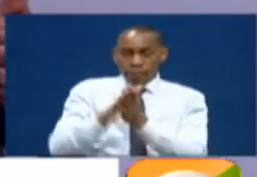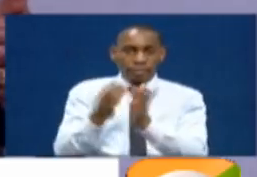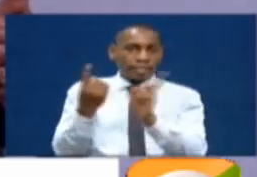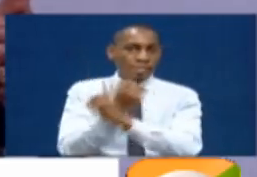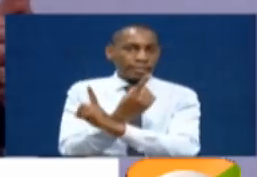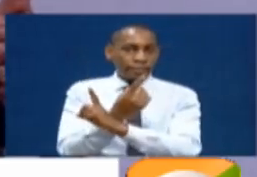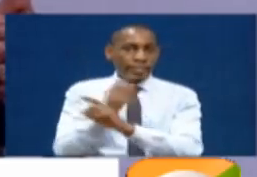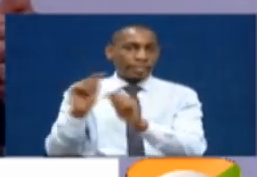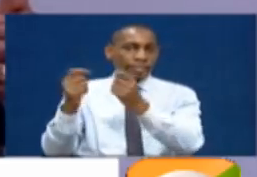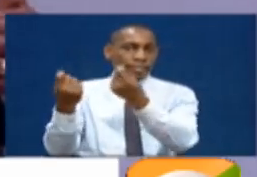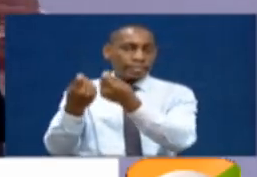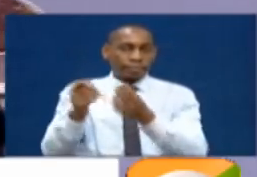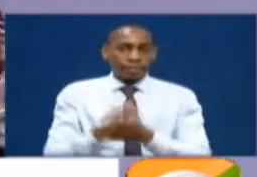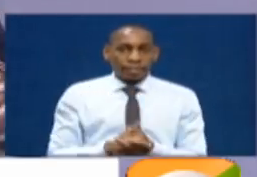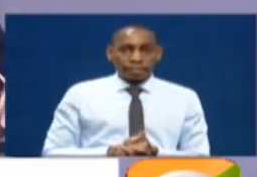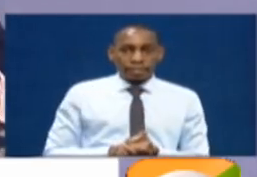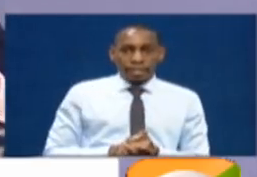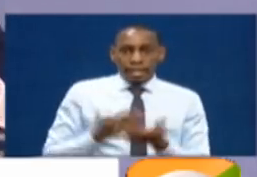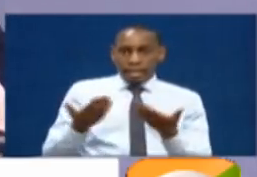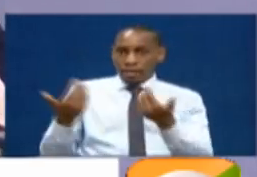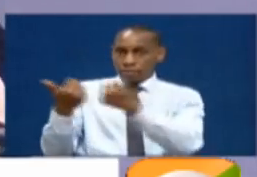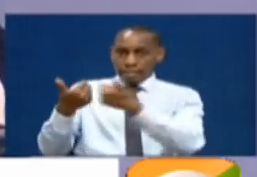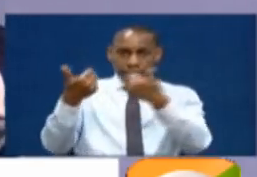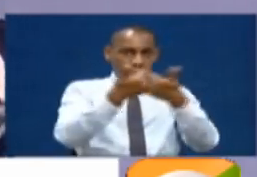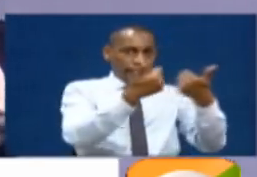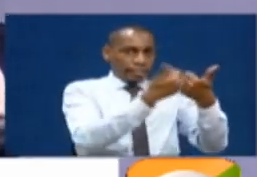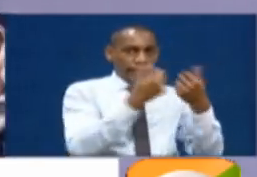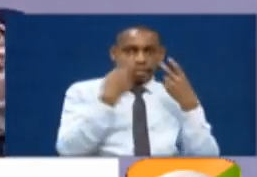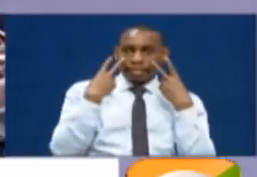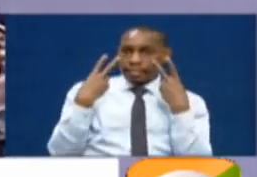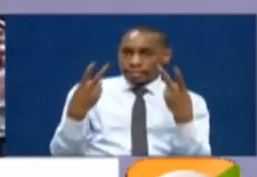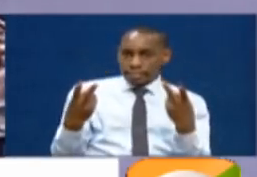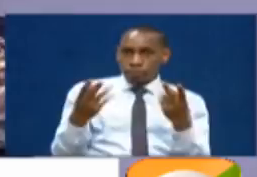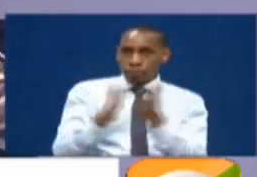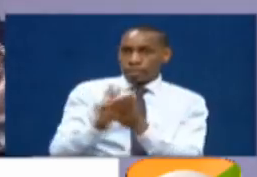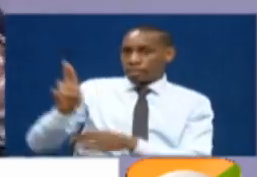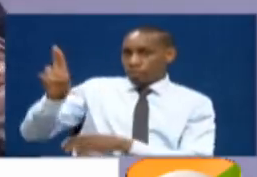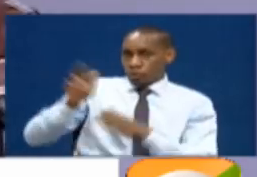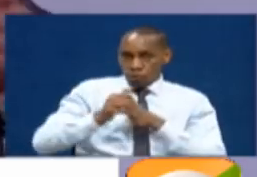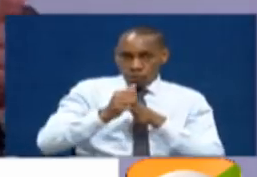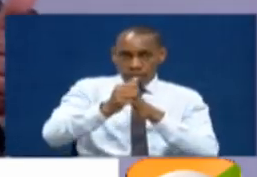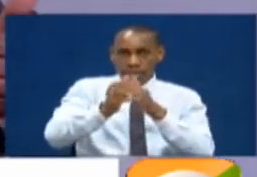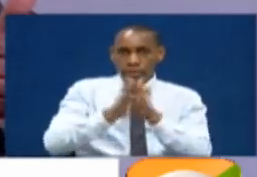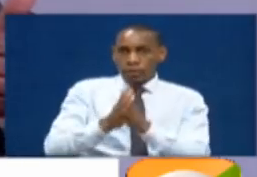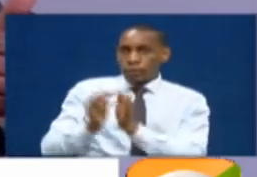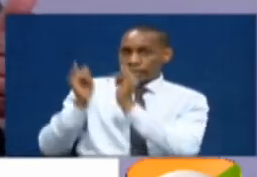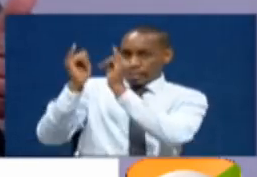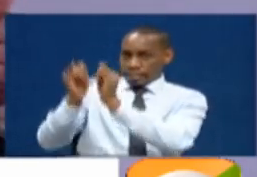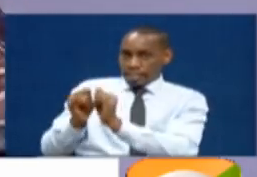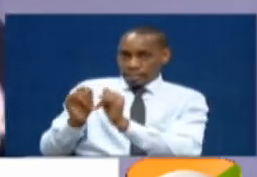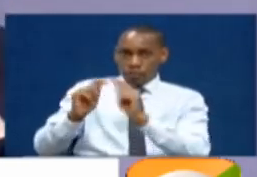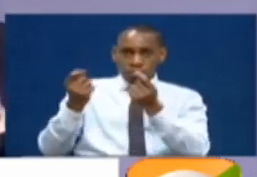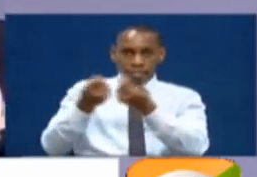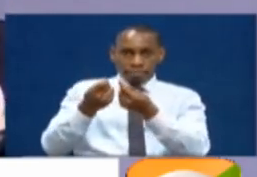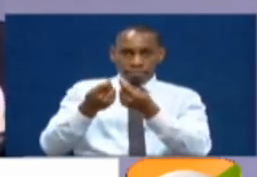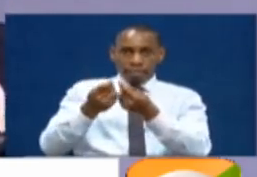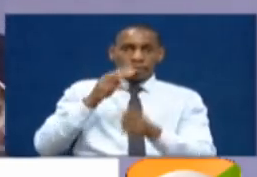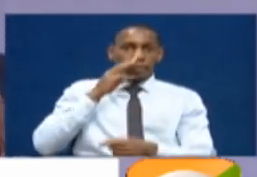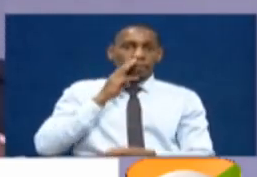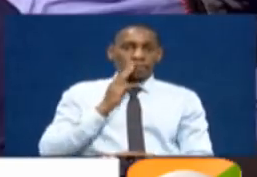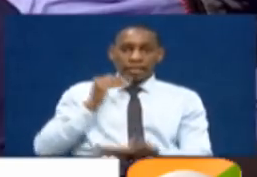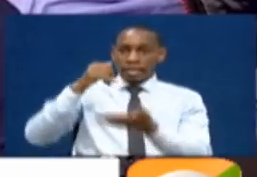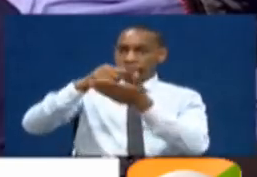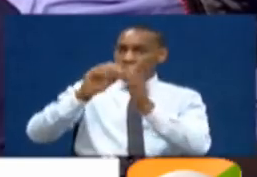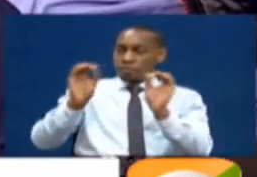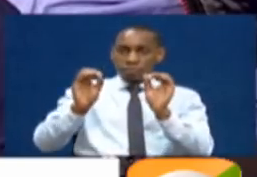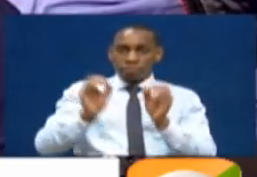combination. Now the challenges we are seeing are with him at the helm, with his new combination, not with Musalia Mudavadi. So